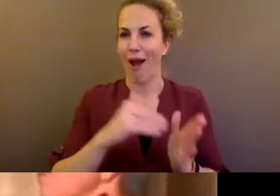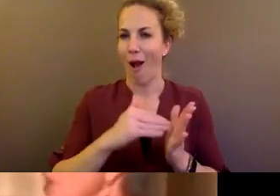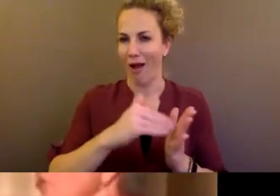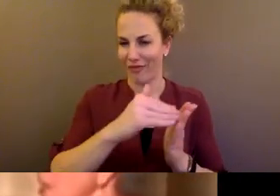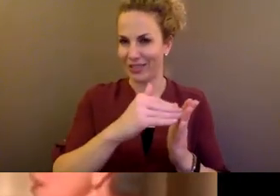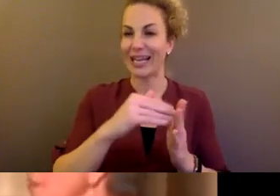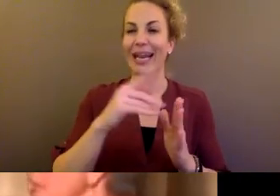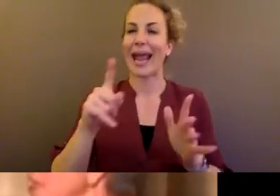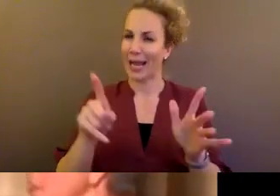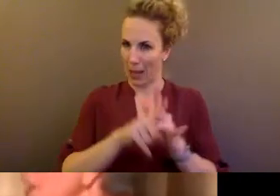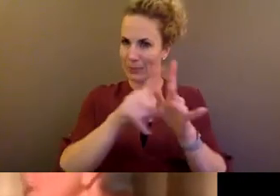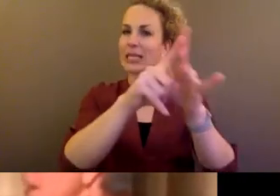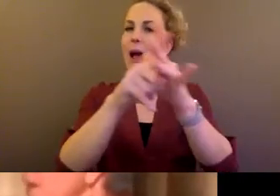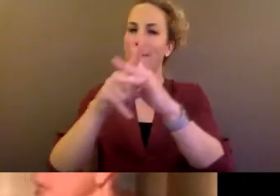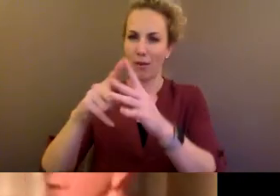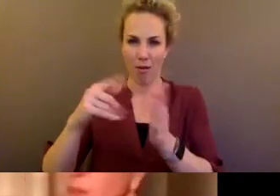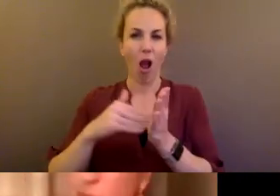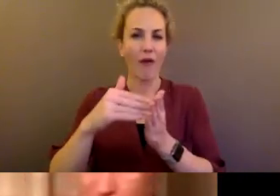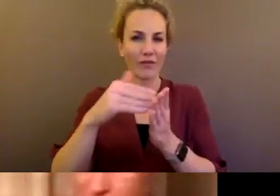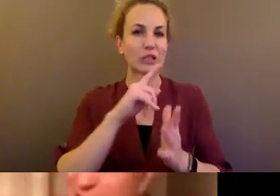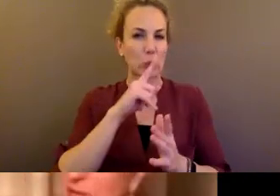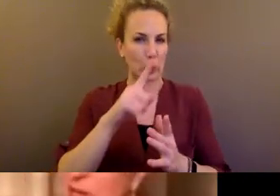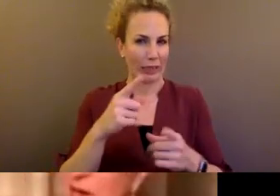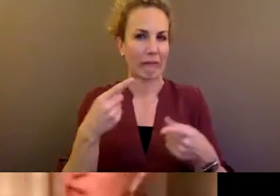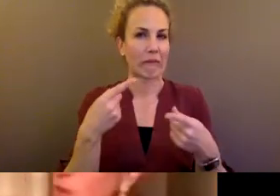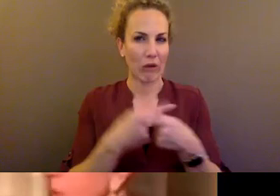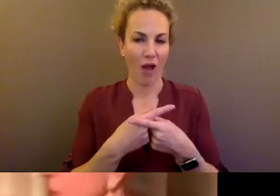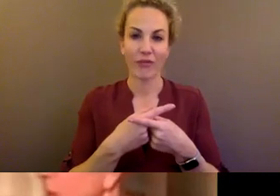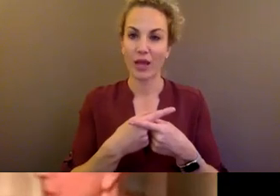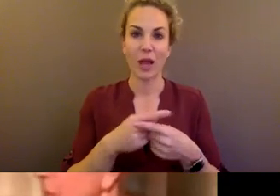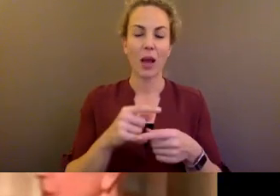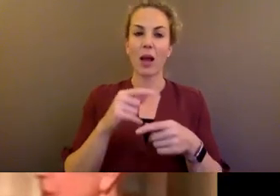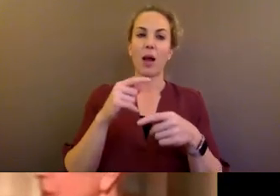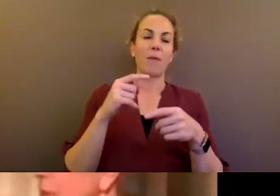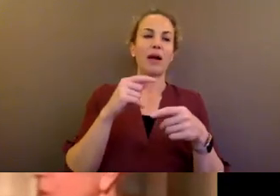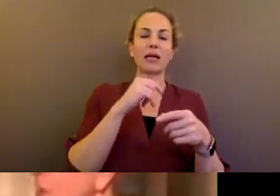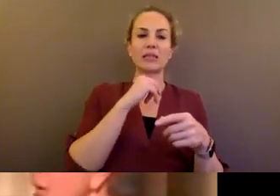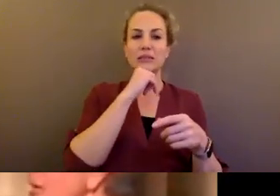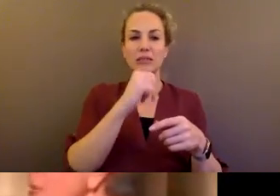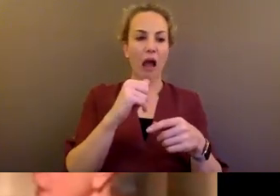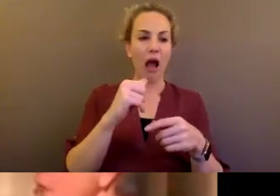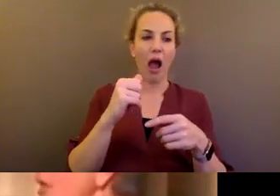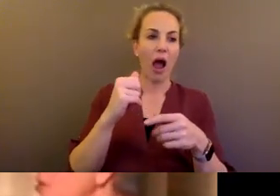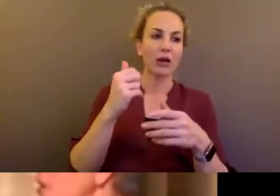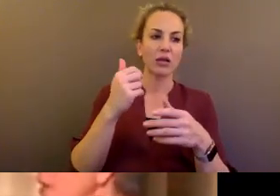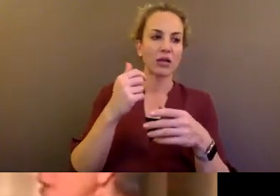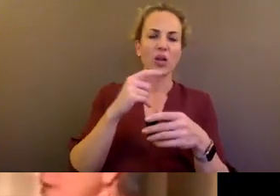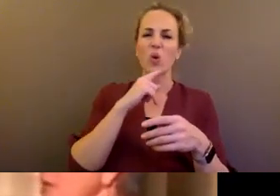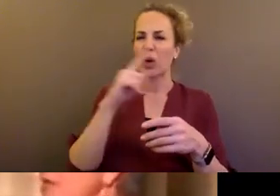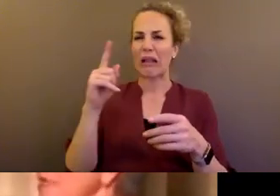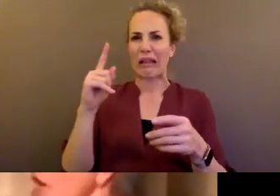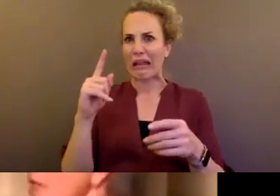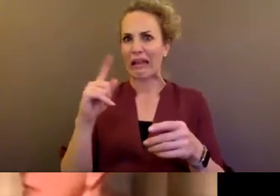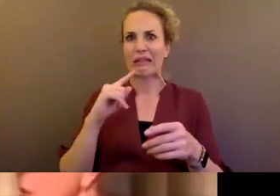it is a recurring dilemma. It's a real dilemma. Yeah. And it's not a trivial dilemma. Early on, someone said, oh, that's just